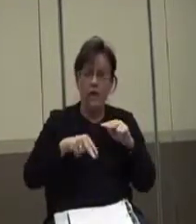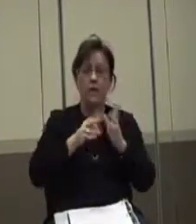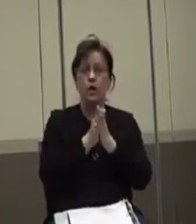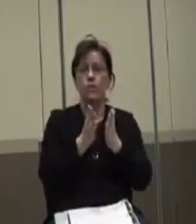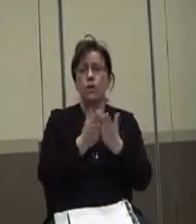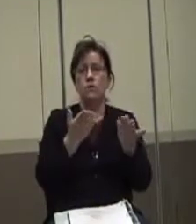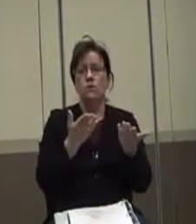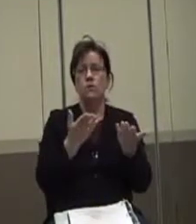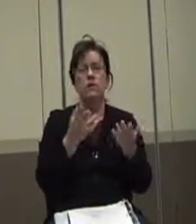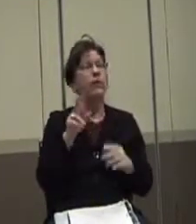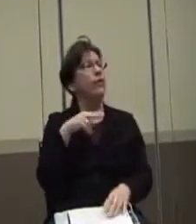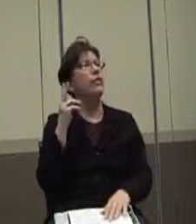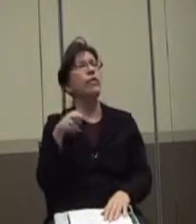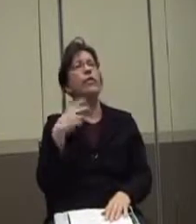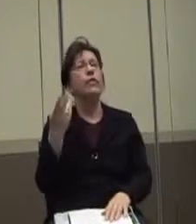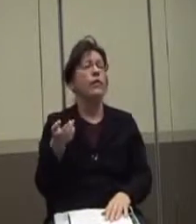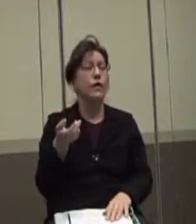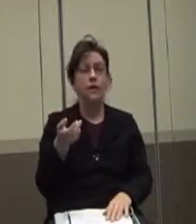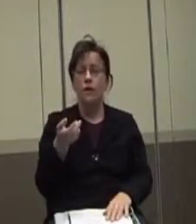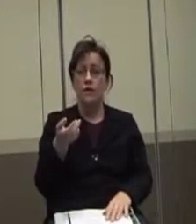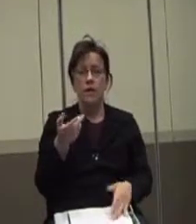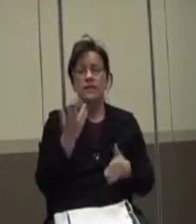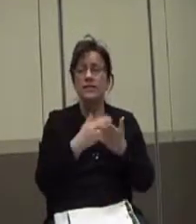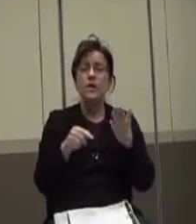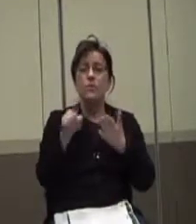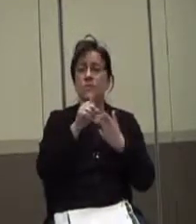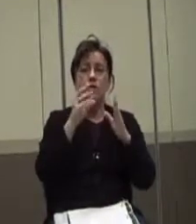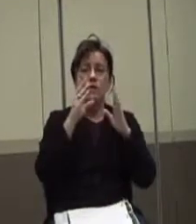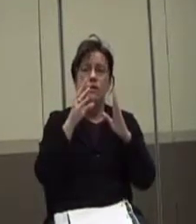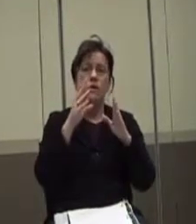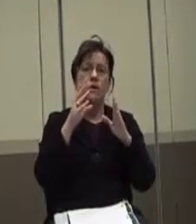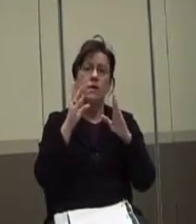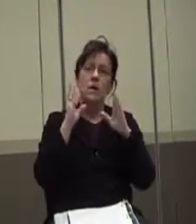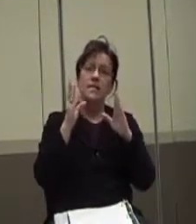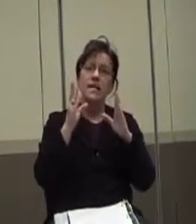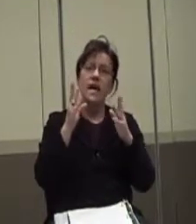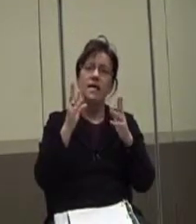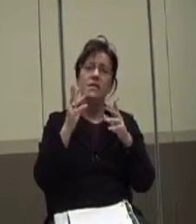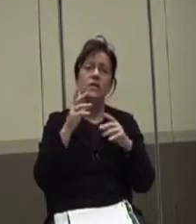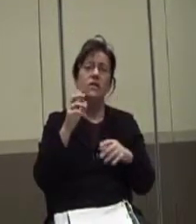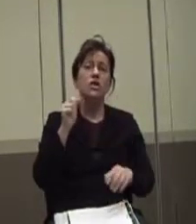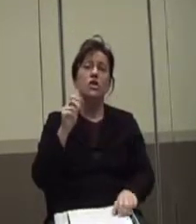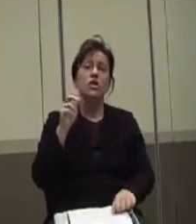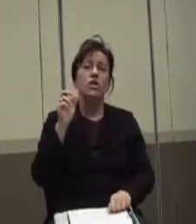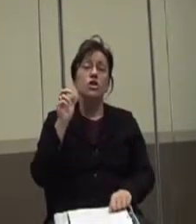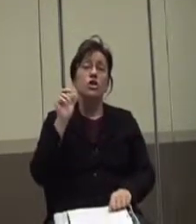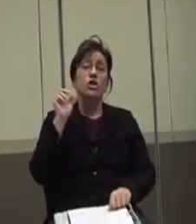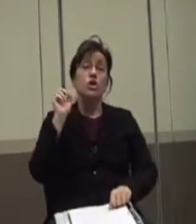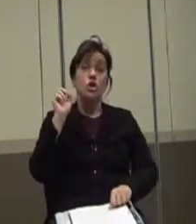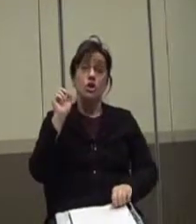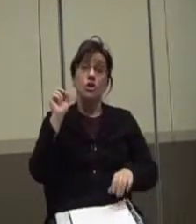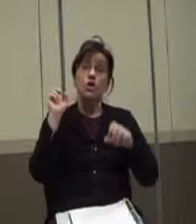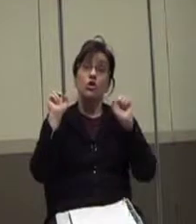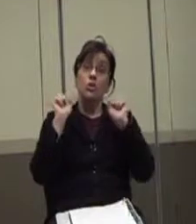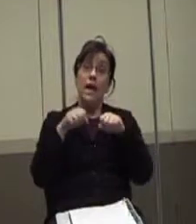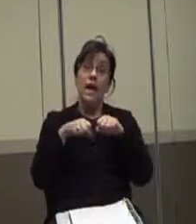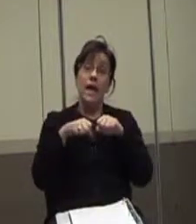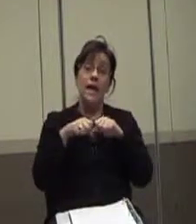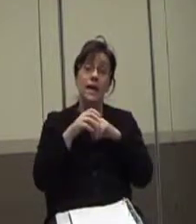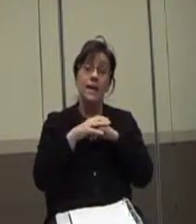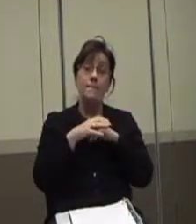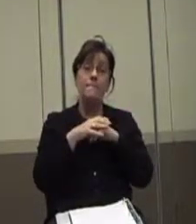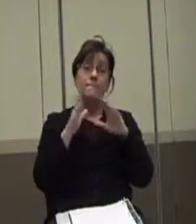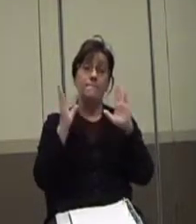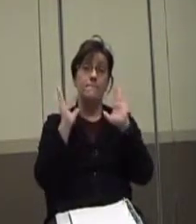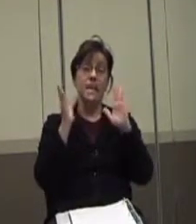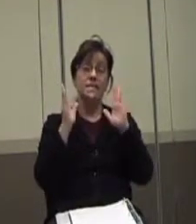have a problem with this, because can some of you attend and not look? Yes. Yeah. But do I know you're attending?